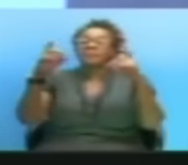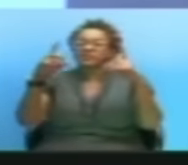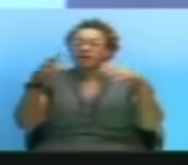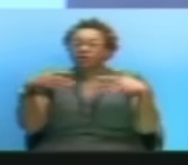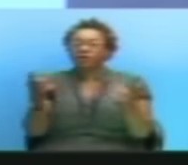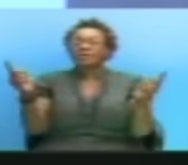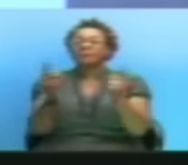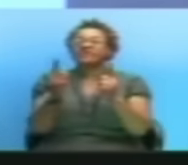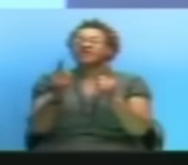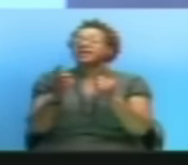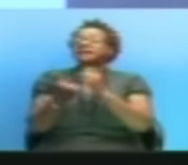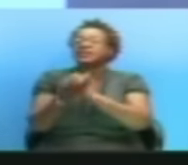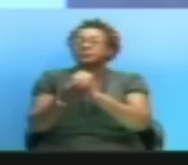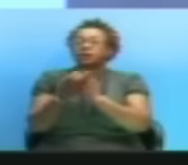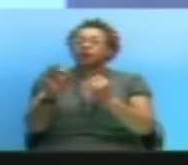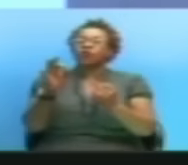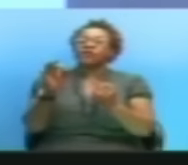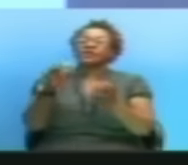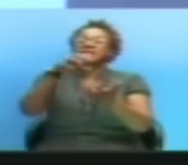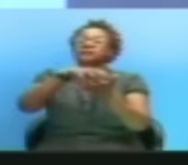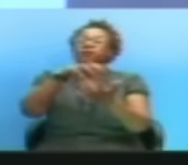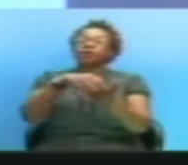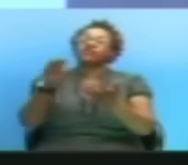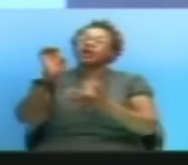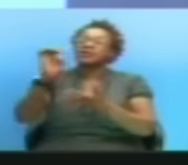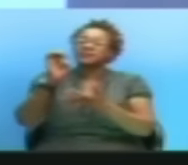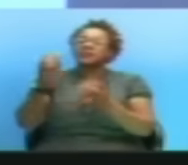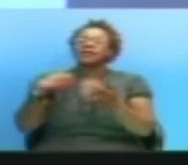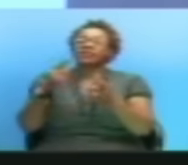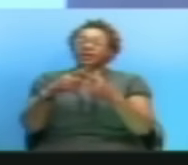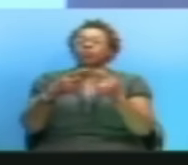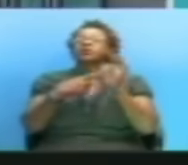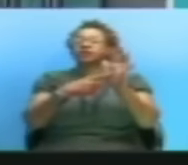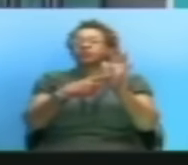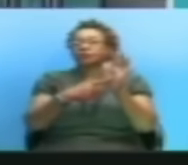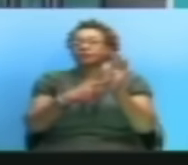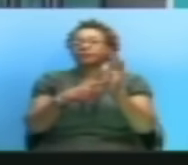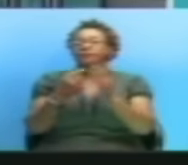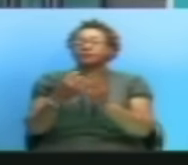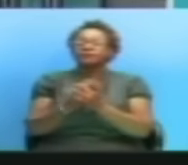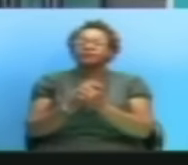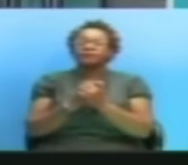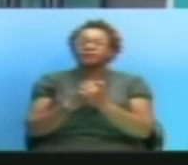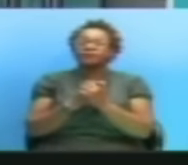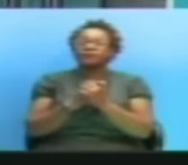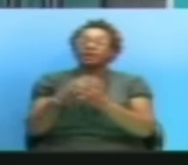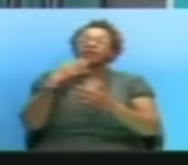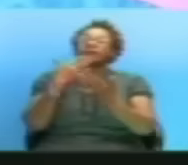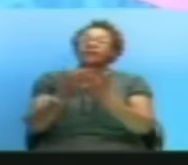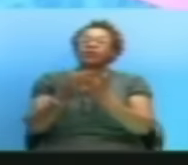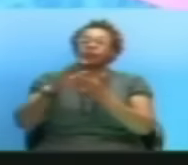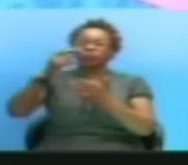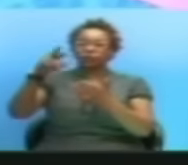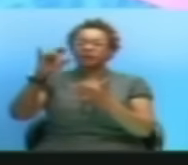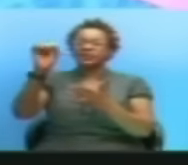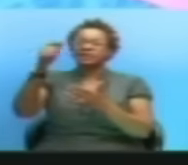brief description on the state of your estate, and we'll highlight some of those comments as well. Vicky, back to you. All right, thanks, Christine.